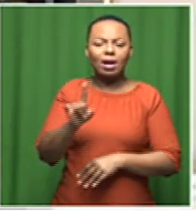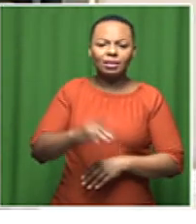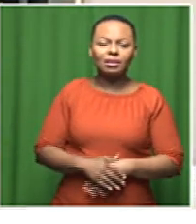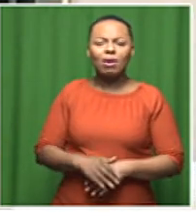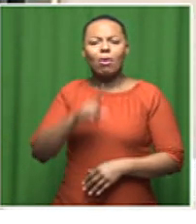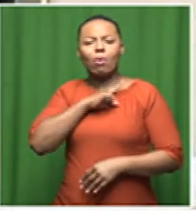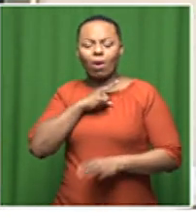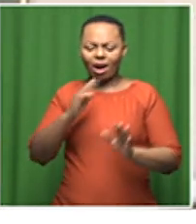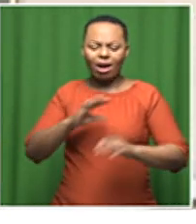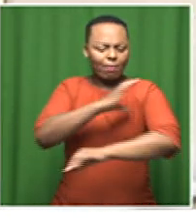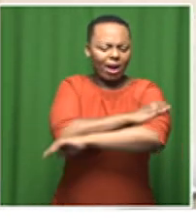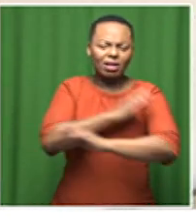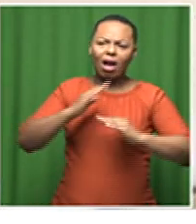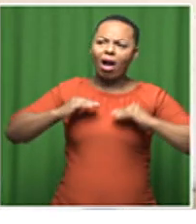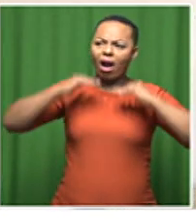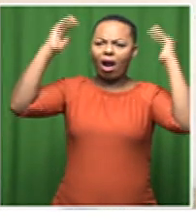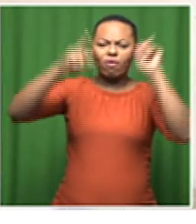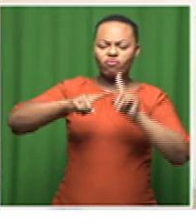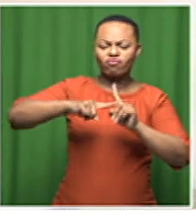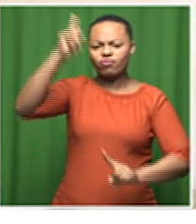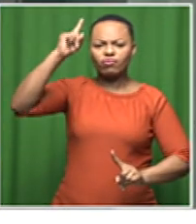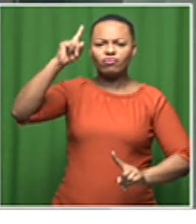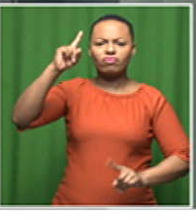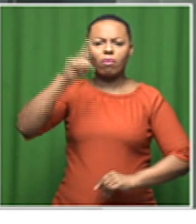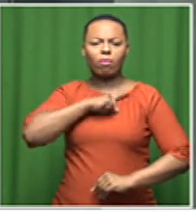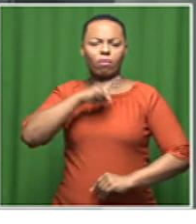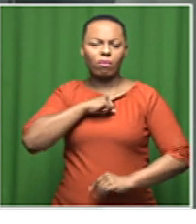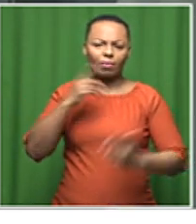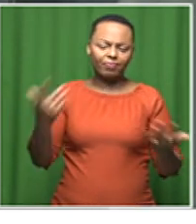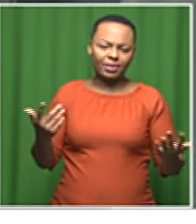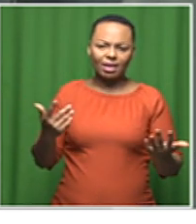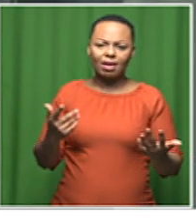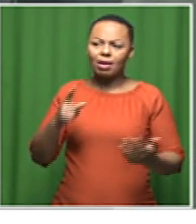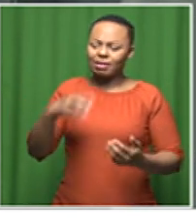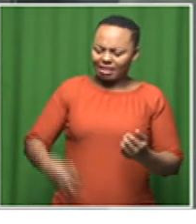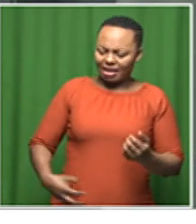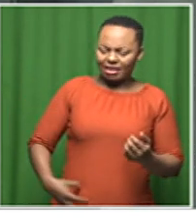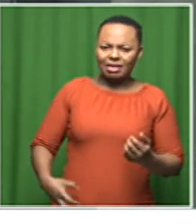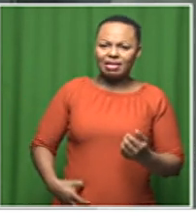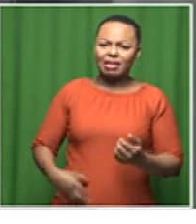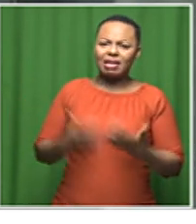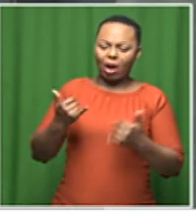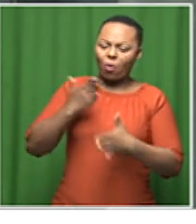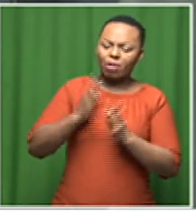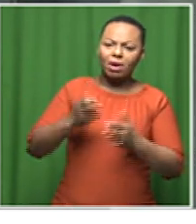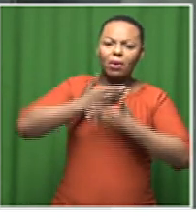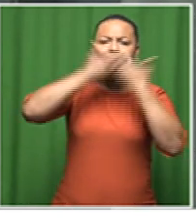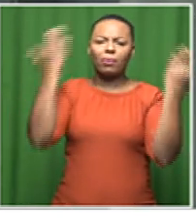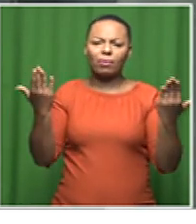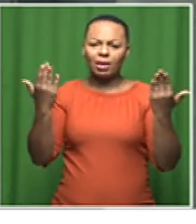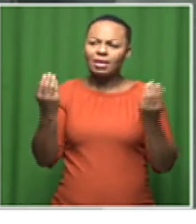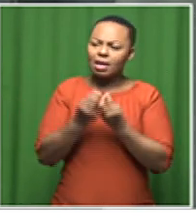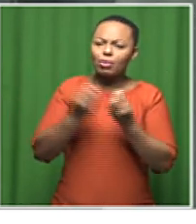high. He must come in, the heart is not working properly, or the kidneys, and now there's something wrong with